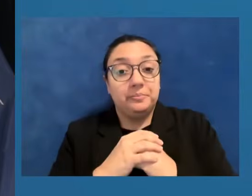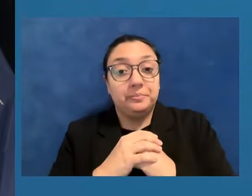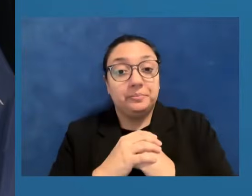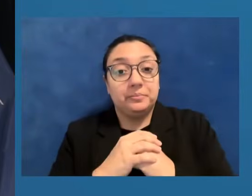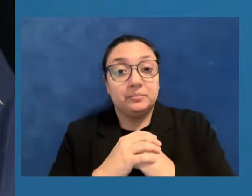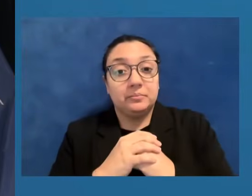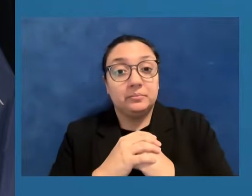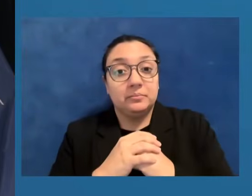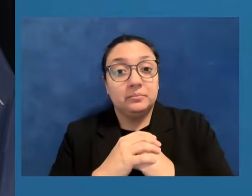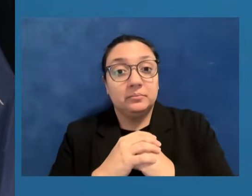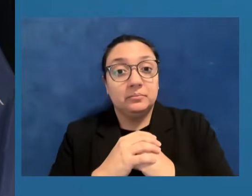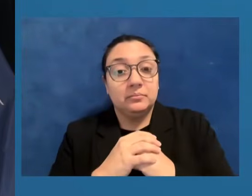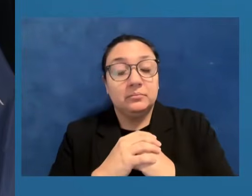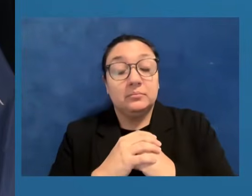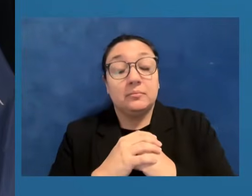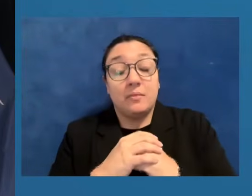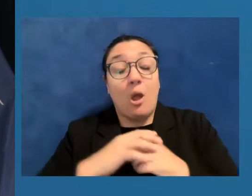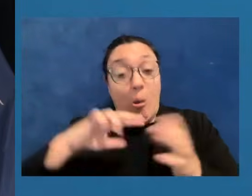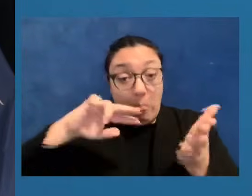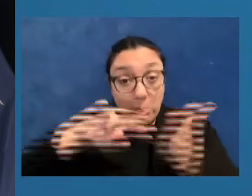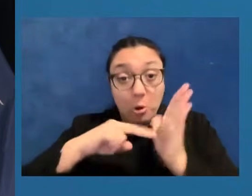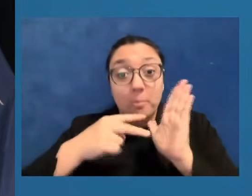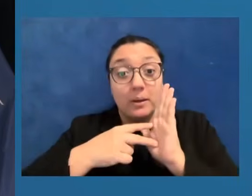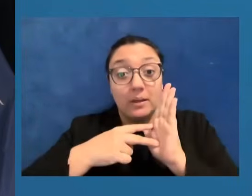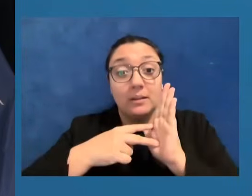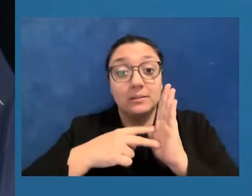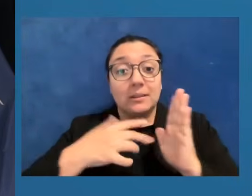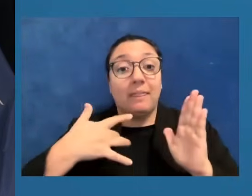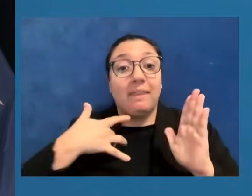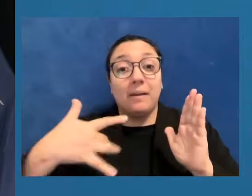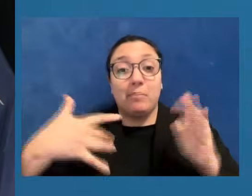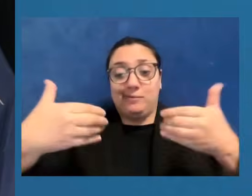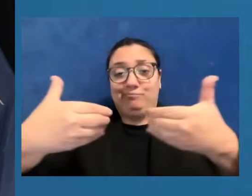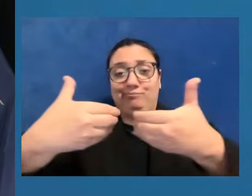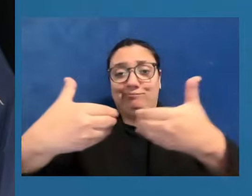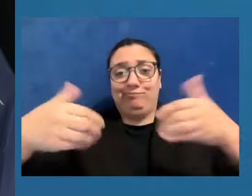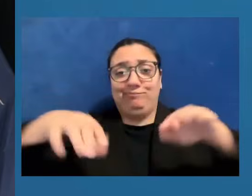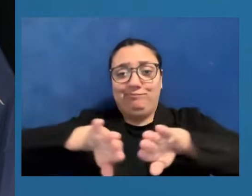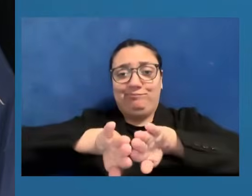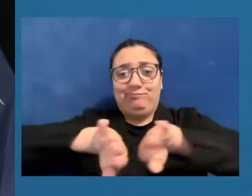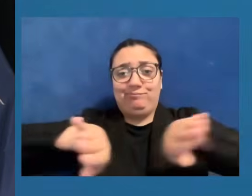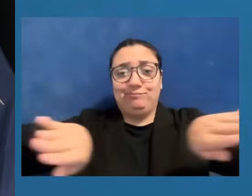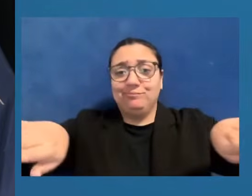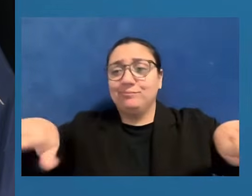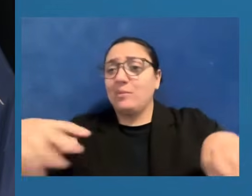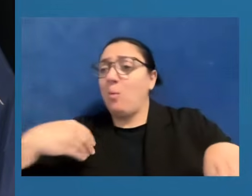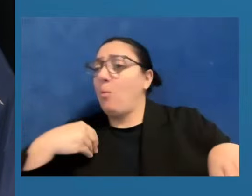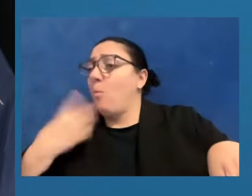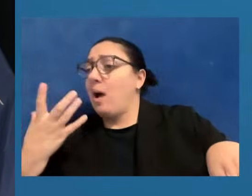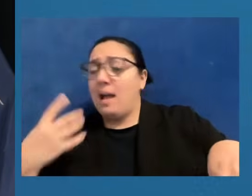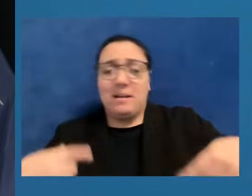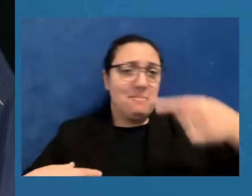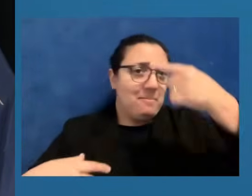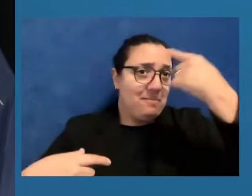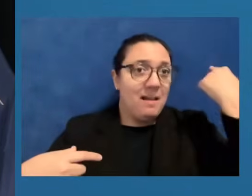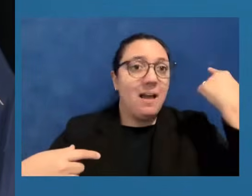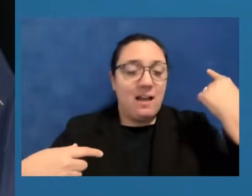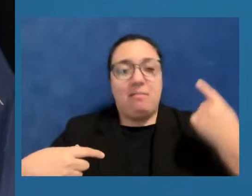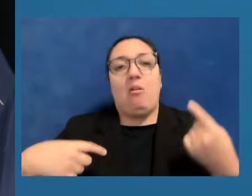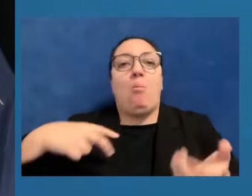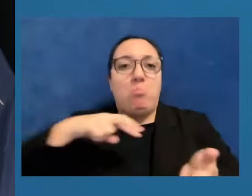intentionally separated black and brown communities from white communities. It was an intentional form of racism through infrastructure.